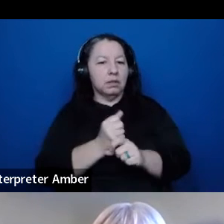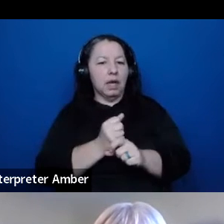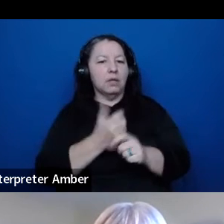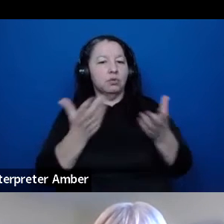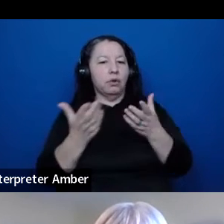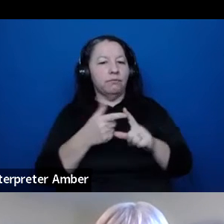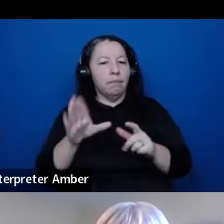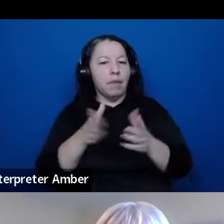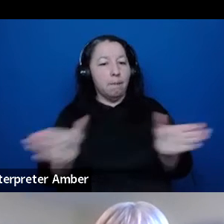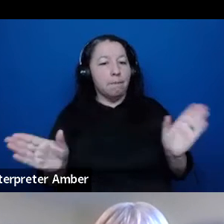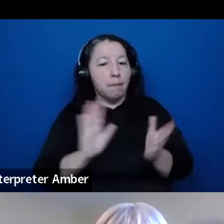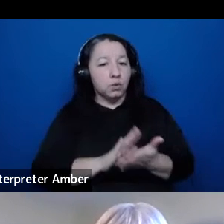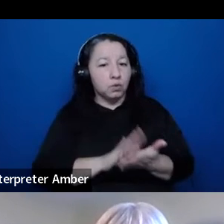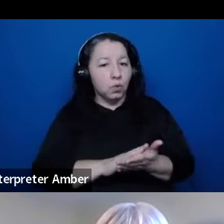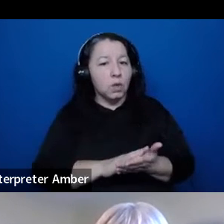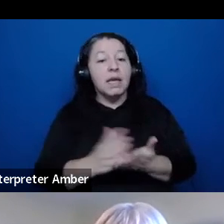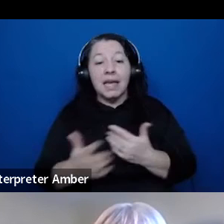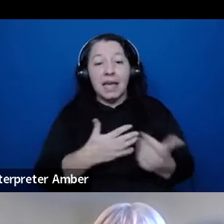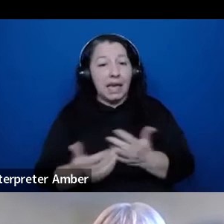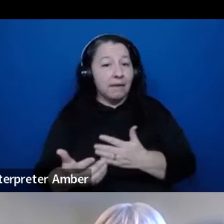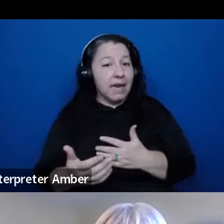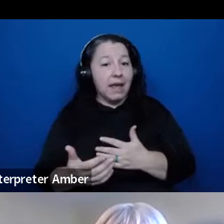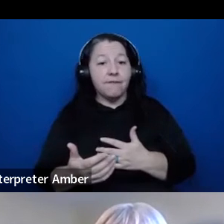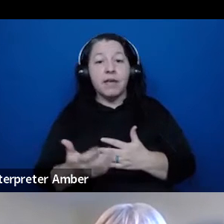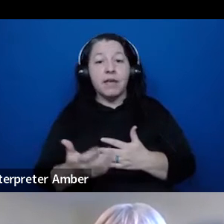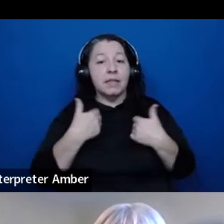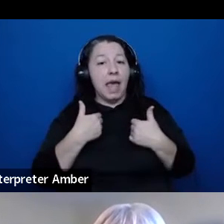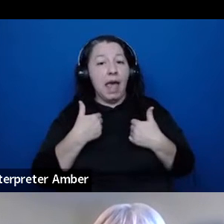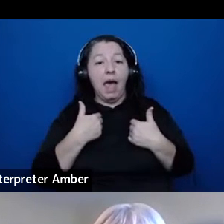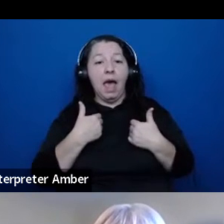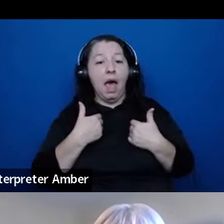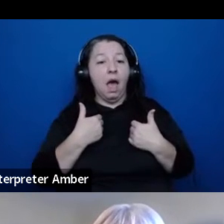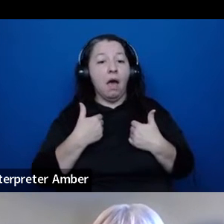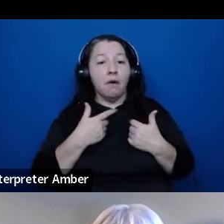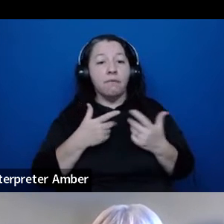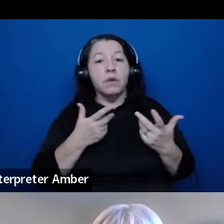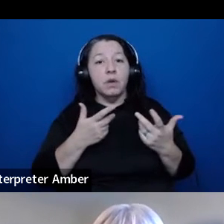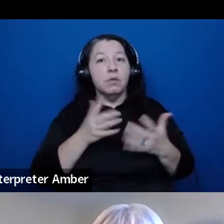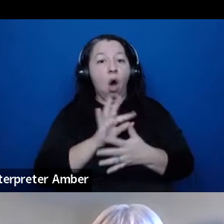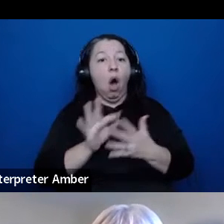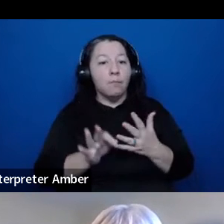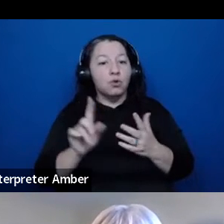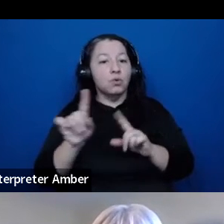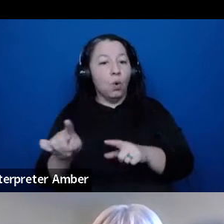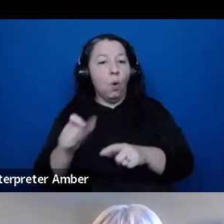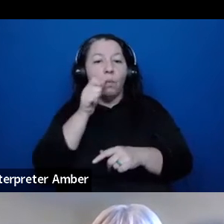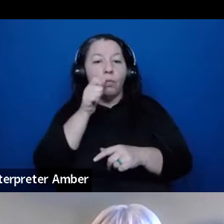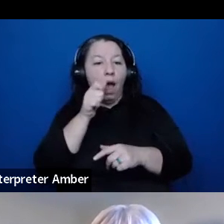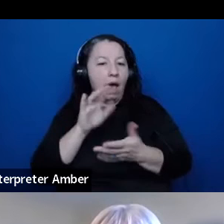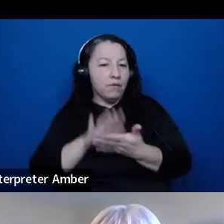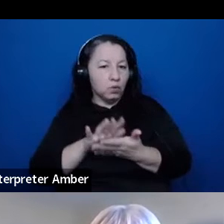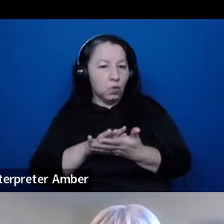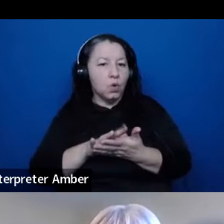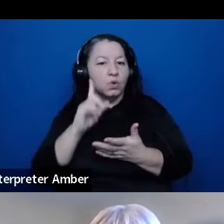school, even if they have the choice or make the choice to go to a private school. So I think the quick